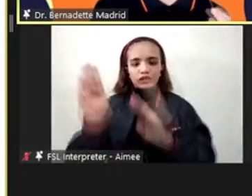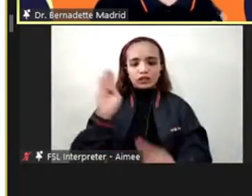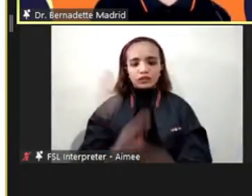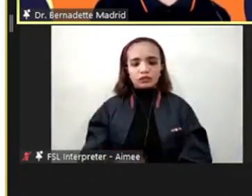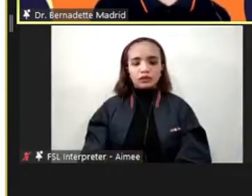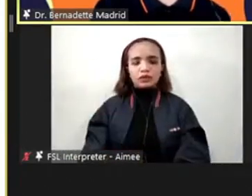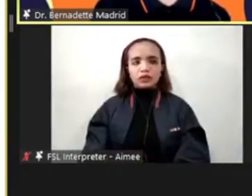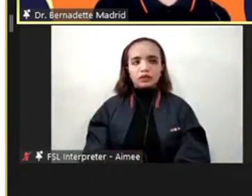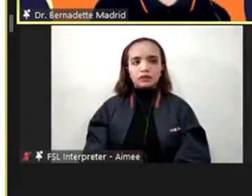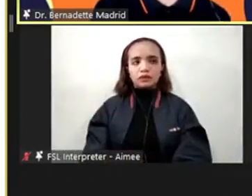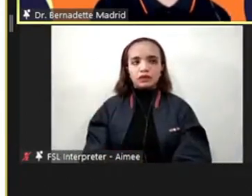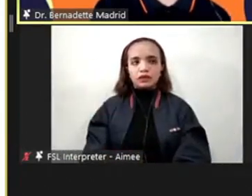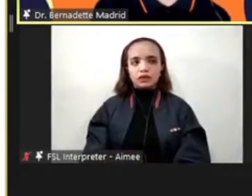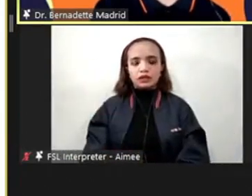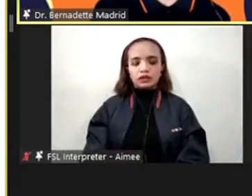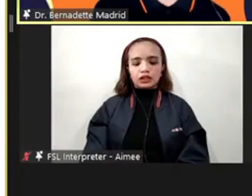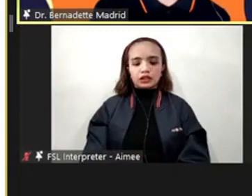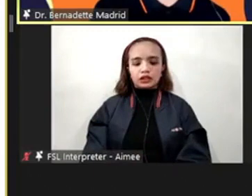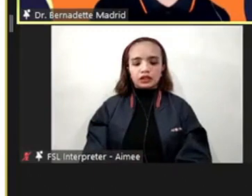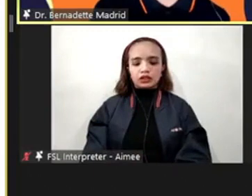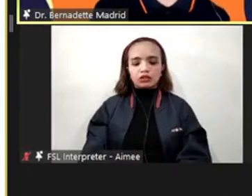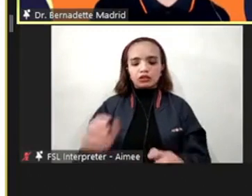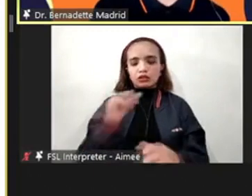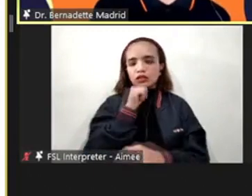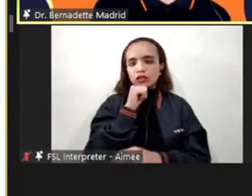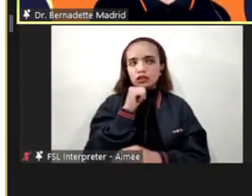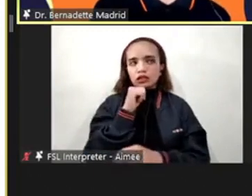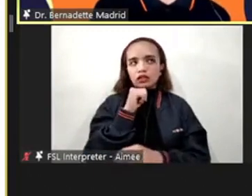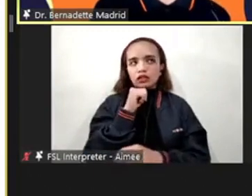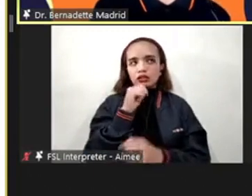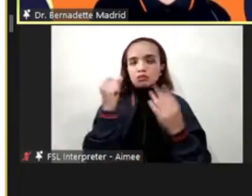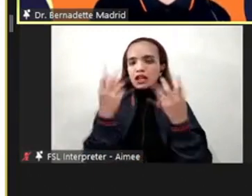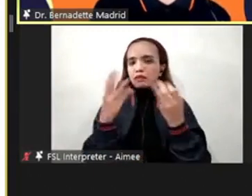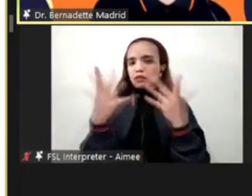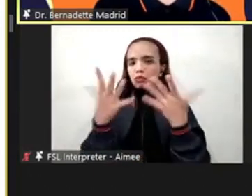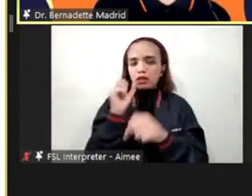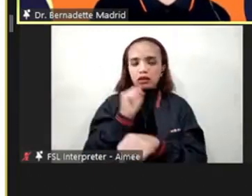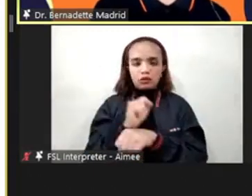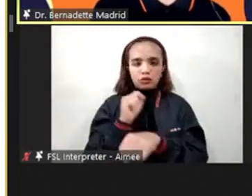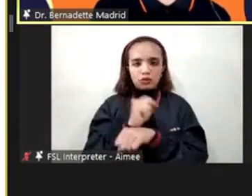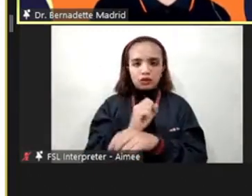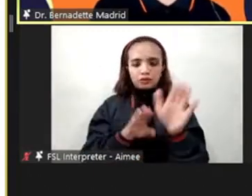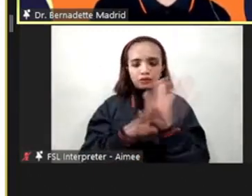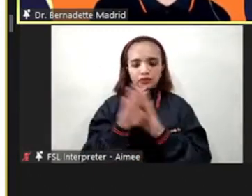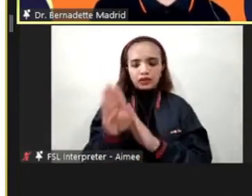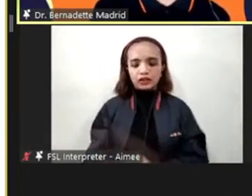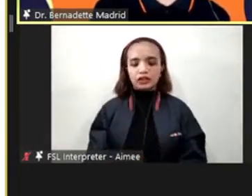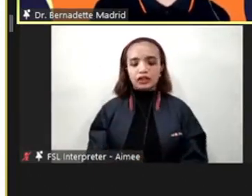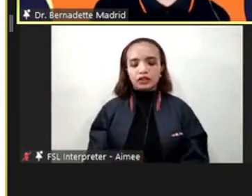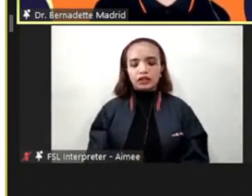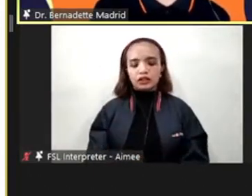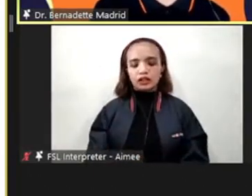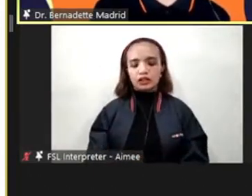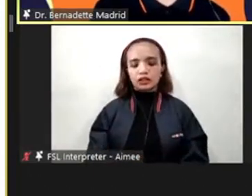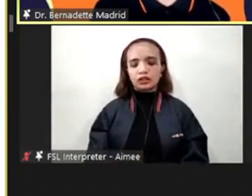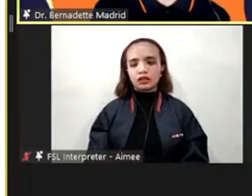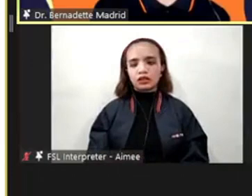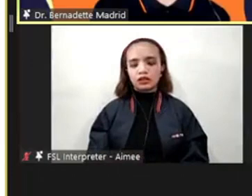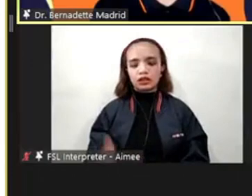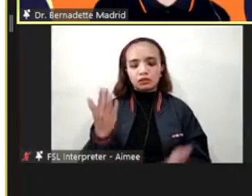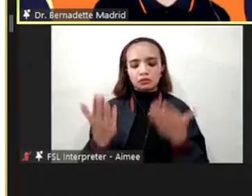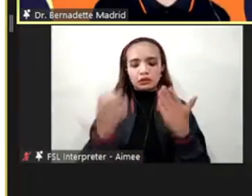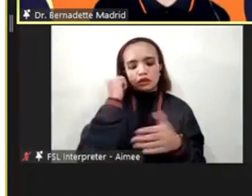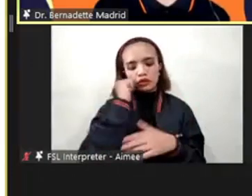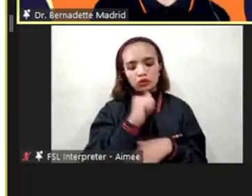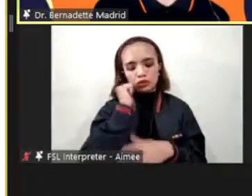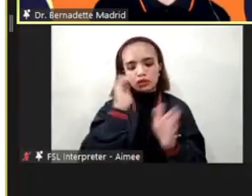the high unemployment is very high, where maybe regular services may